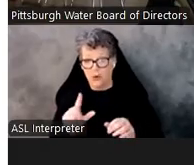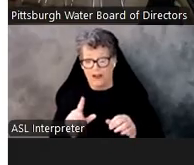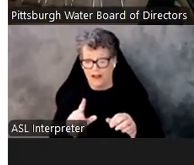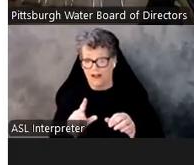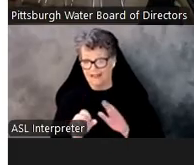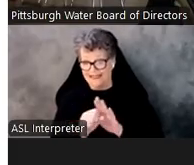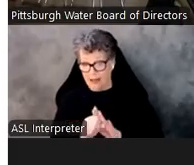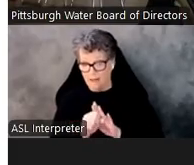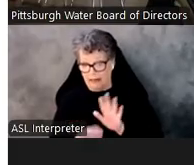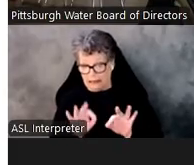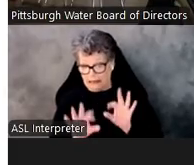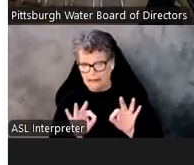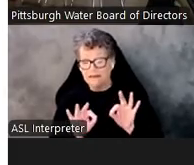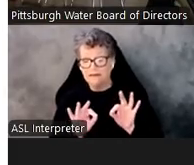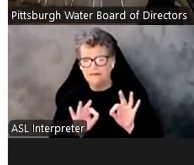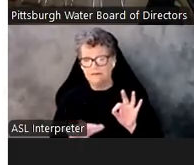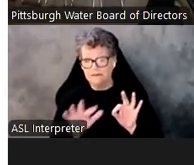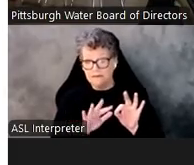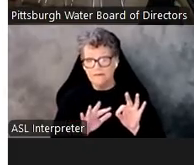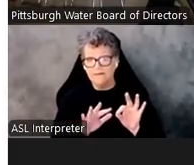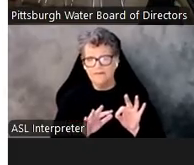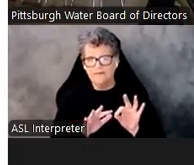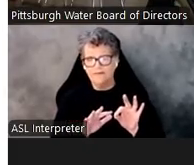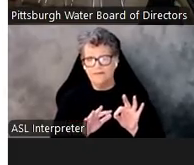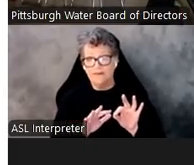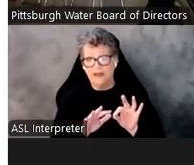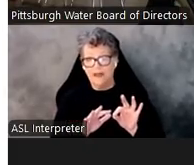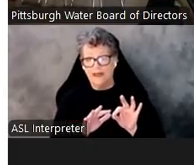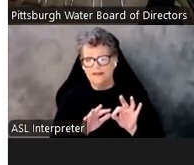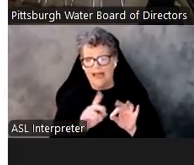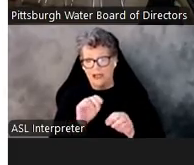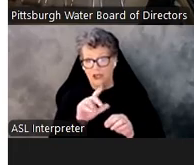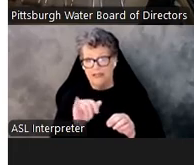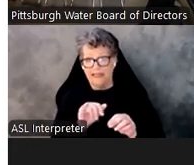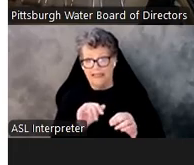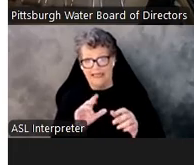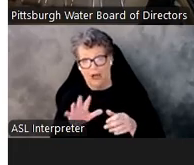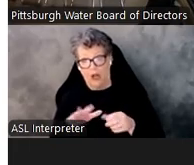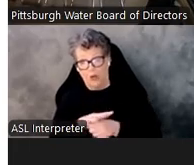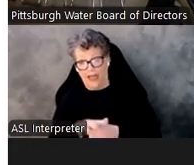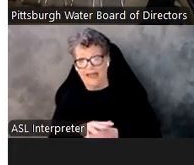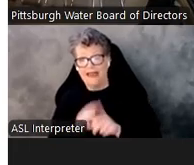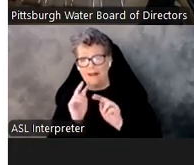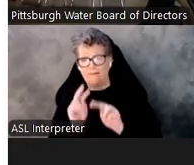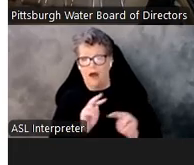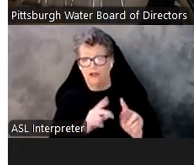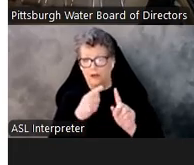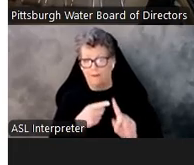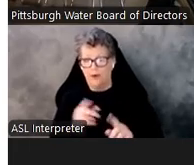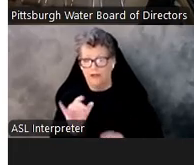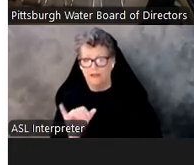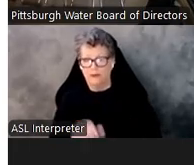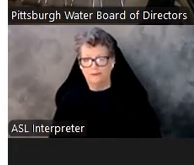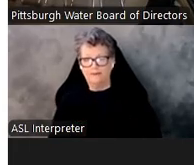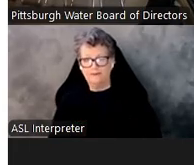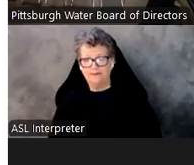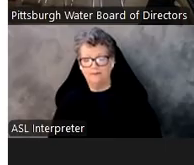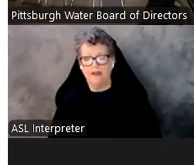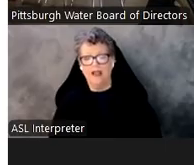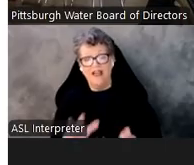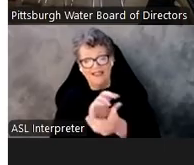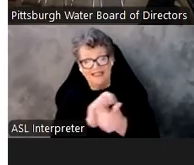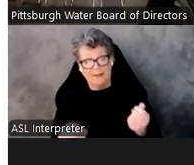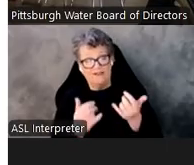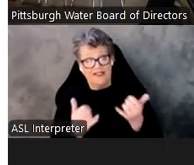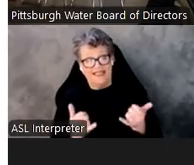utility locating throughout the site, including the installation of utility monitoring points. The demolition of the